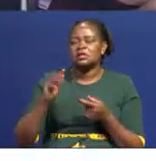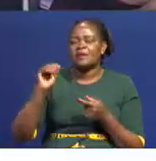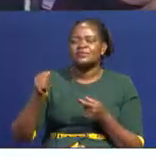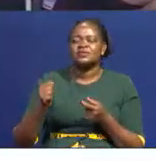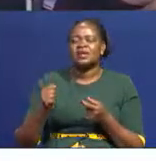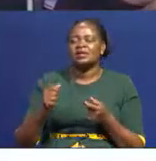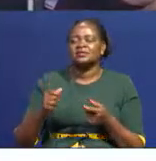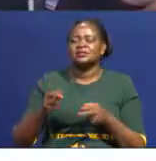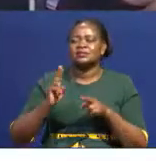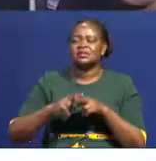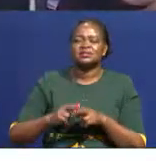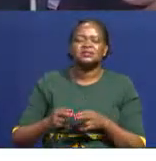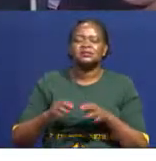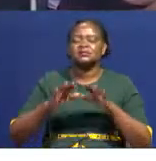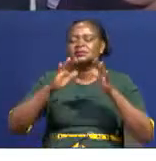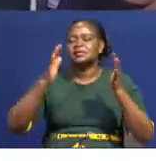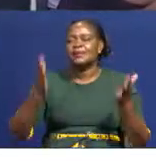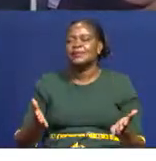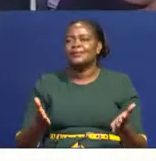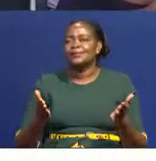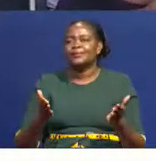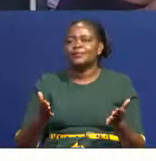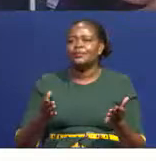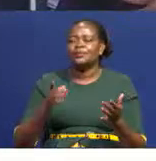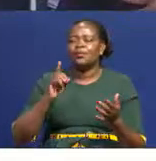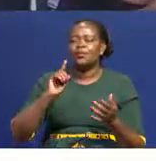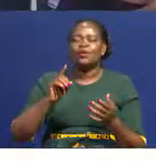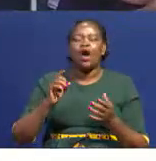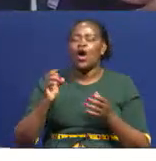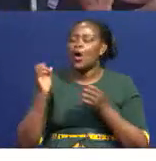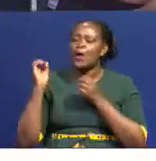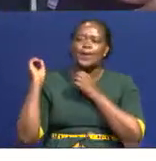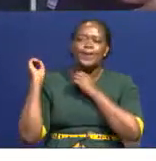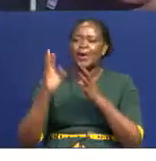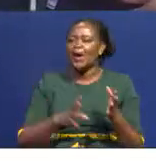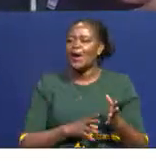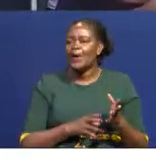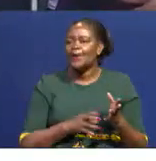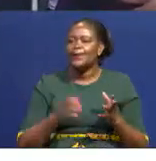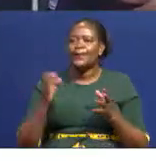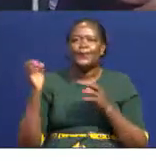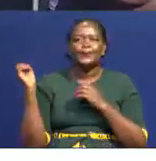chairs, tables at each other.